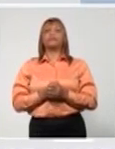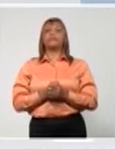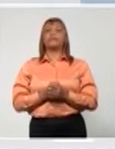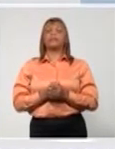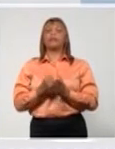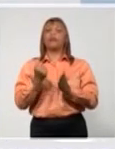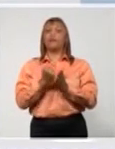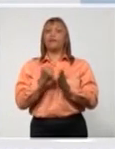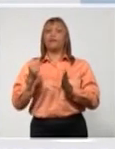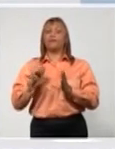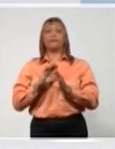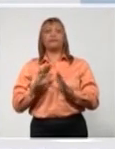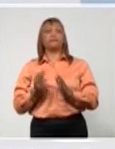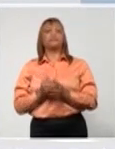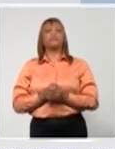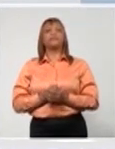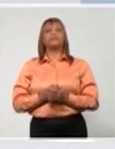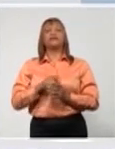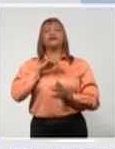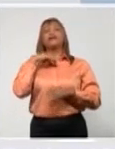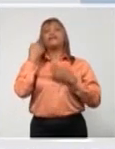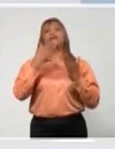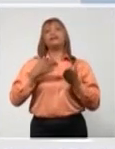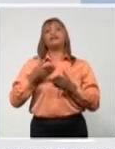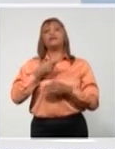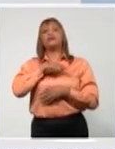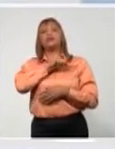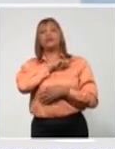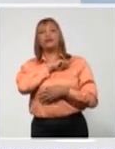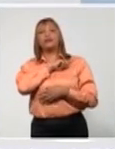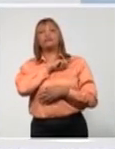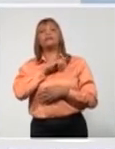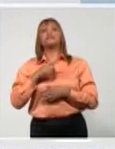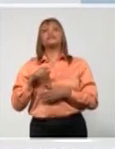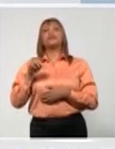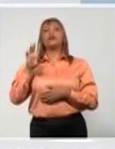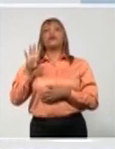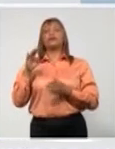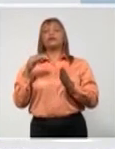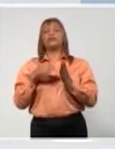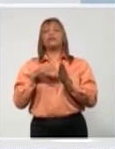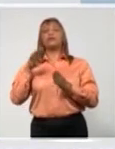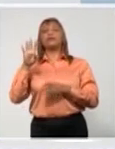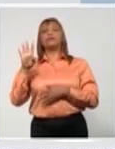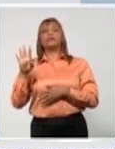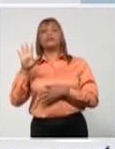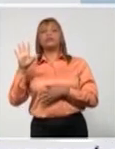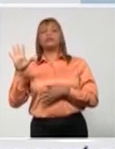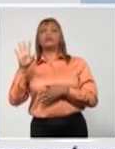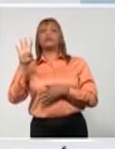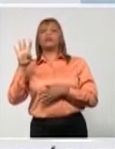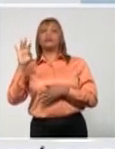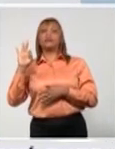141,681 cases were reported yesterday, taking the regional total up to